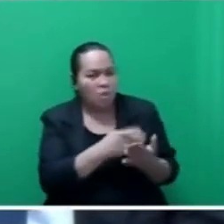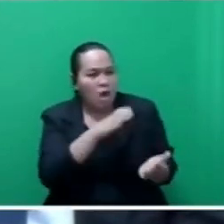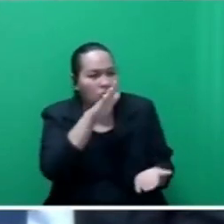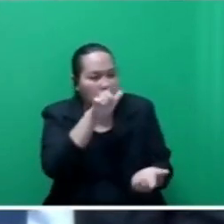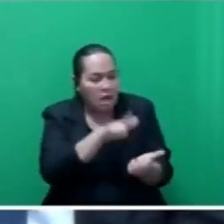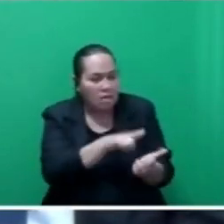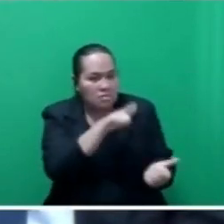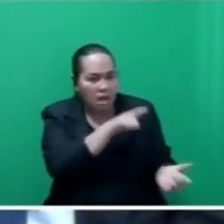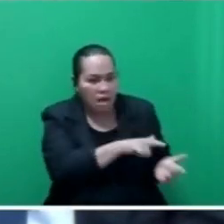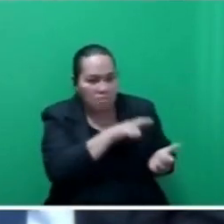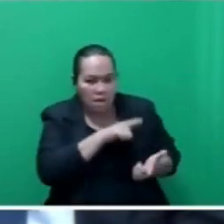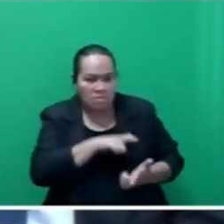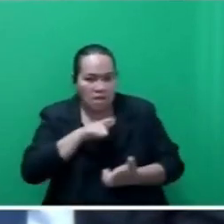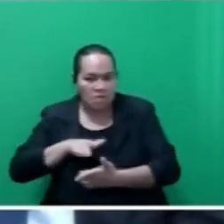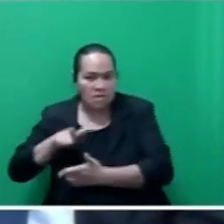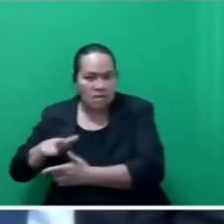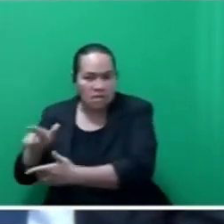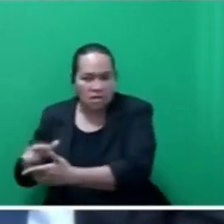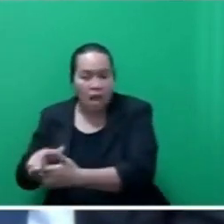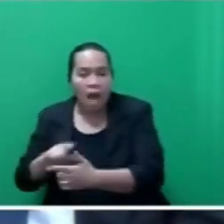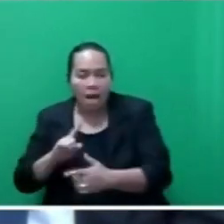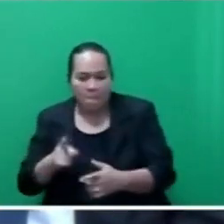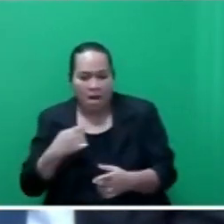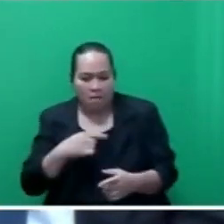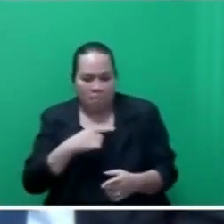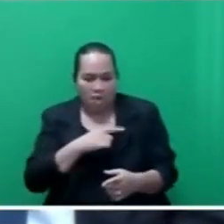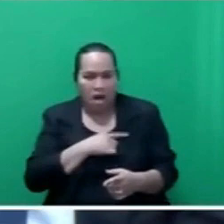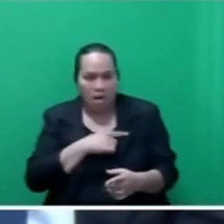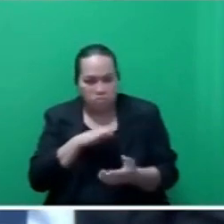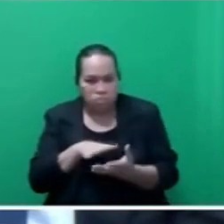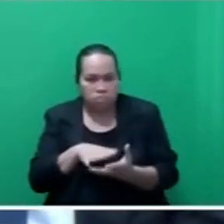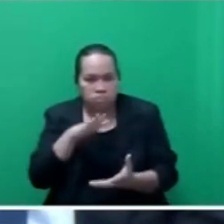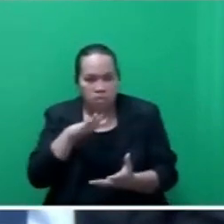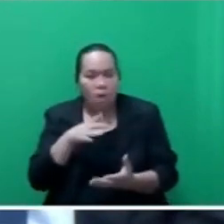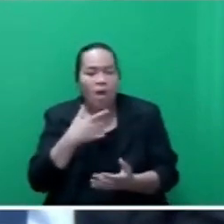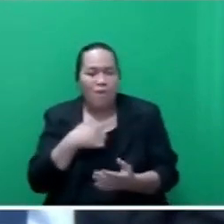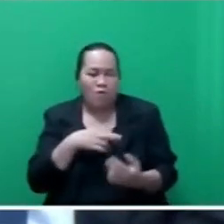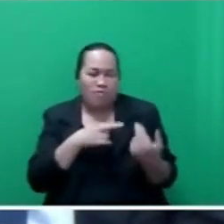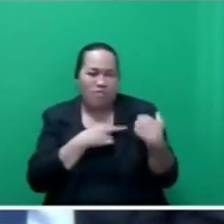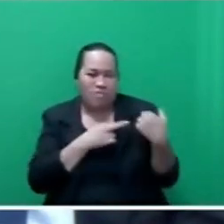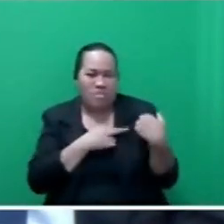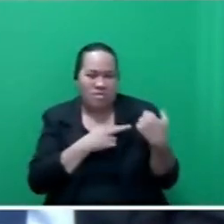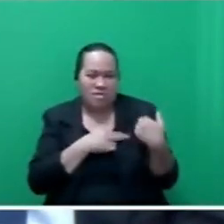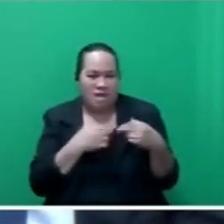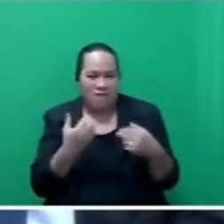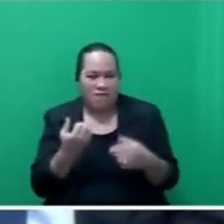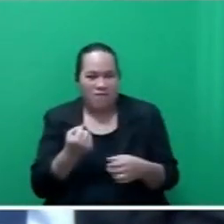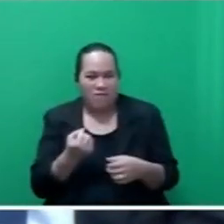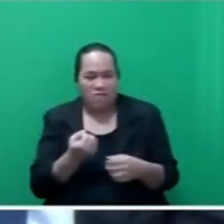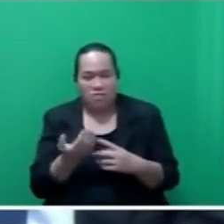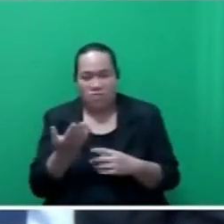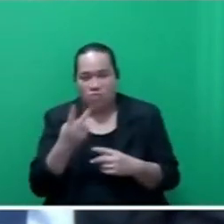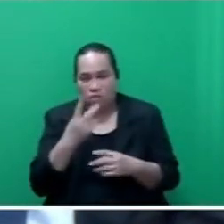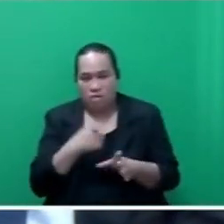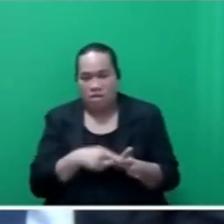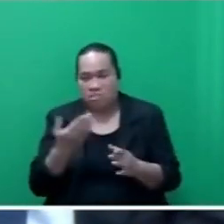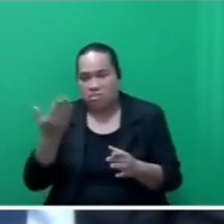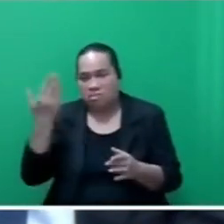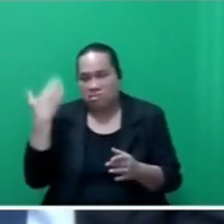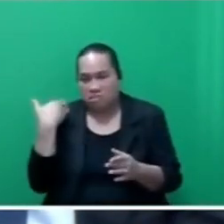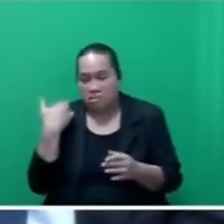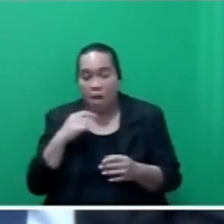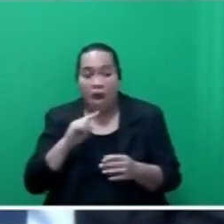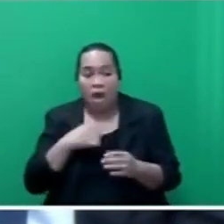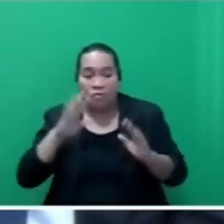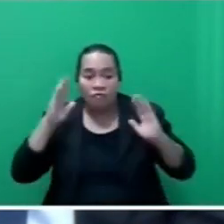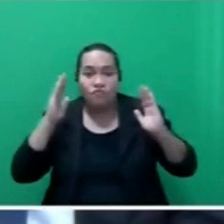in certain areas, to be able to do the role that is set out before us. So certainly over the last 2 years, our main